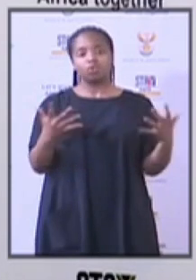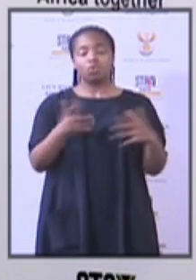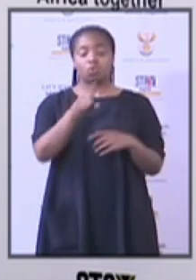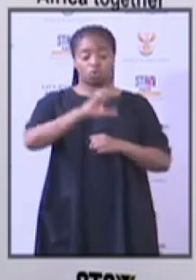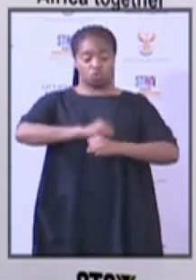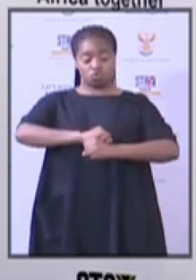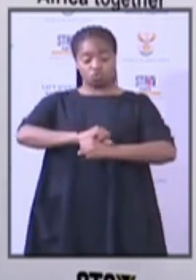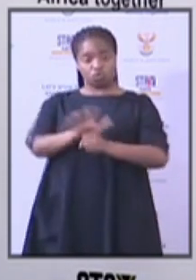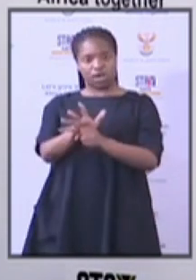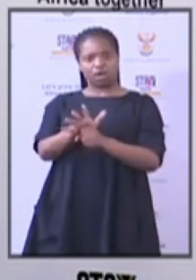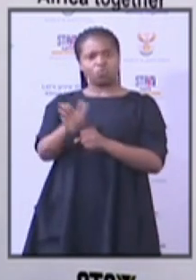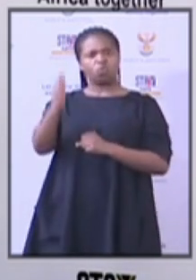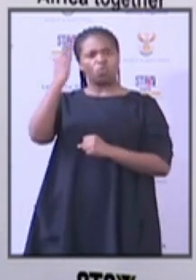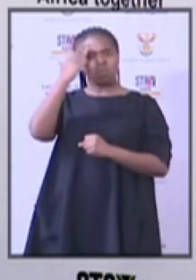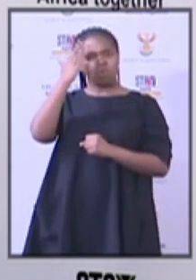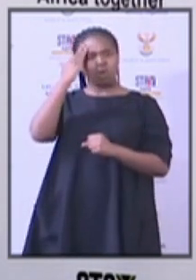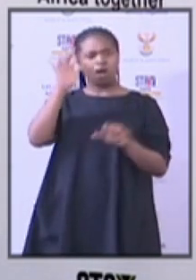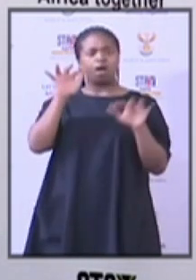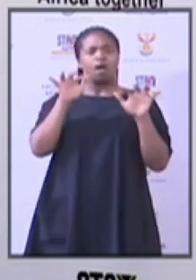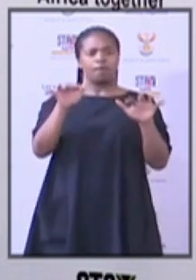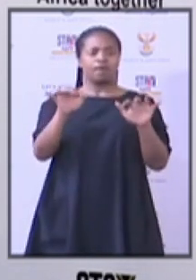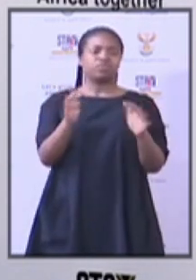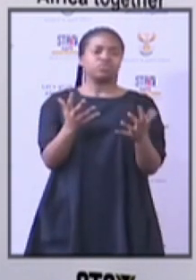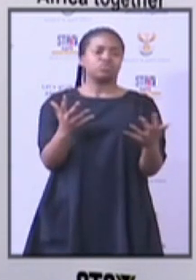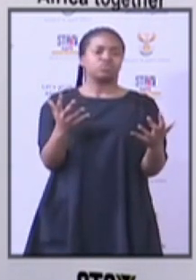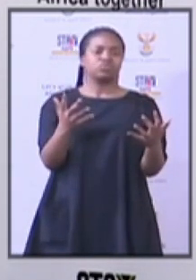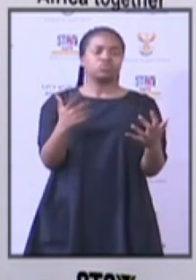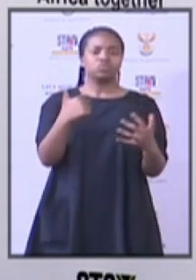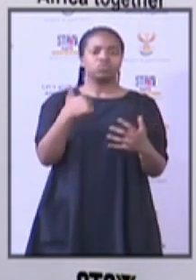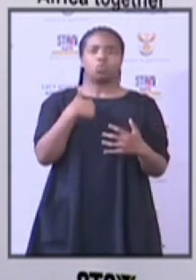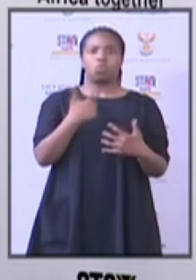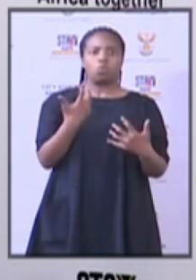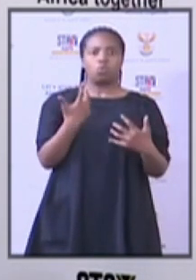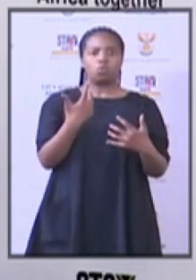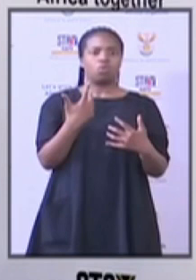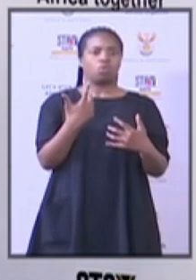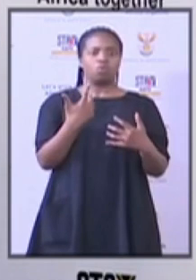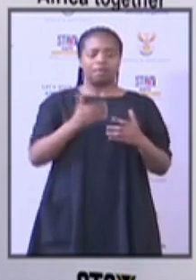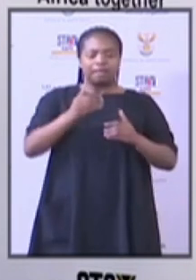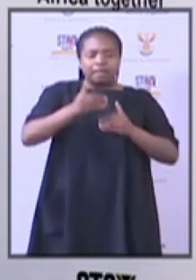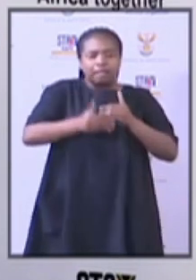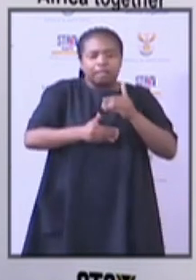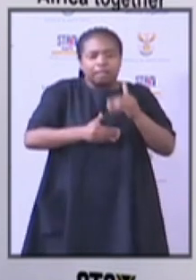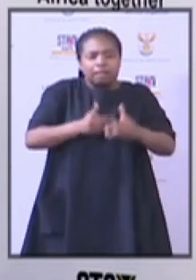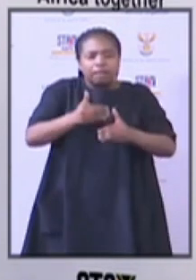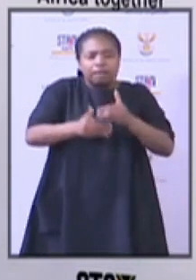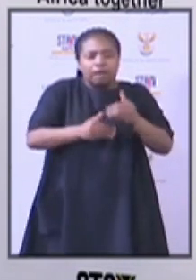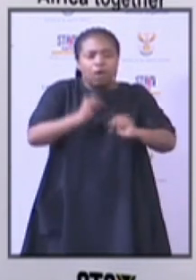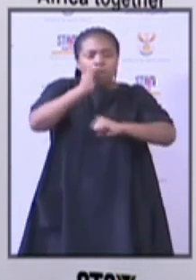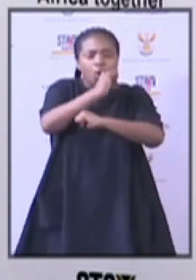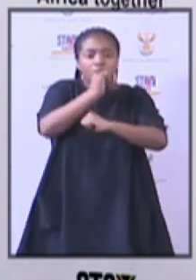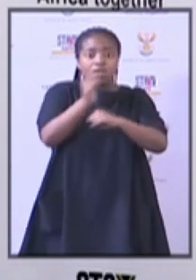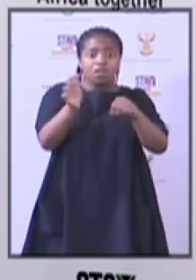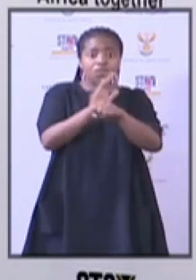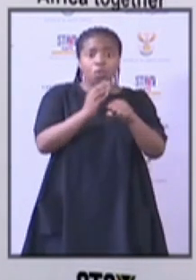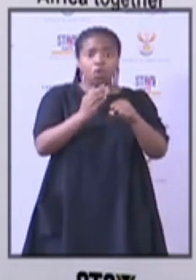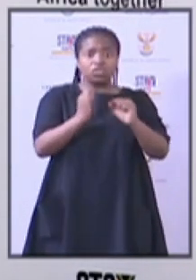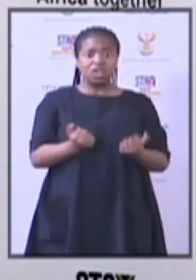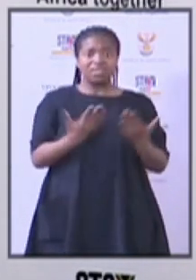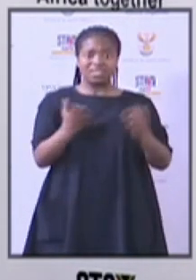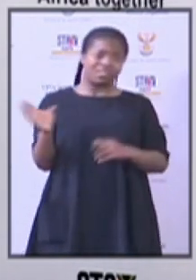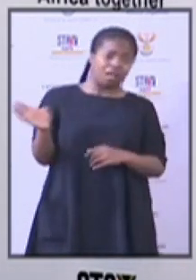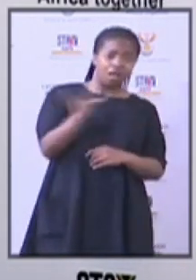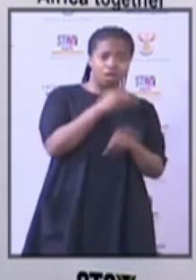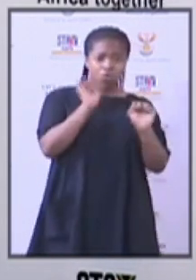re a tseba gore batho ba ya go ba mohlakong ke ka baka le re di bulang ga nnyane but re di bula ka mokgwa e leng gore ga re nyake